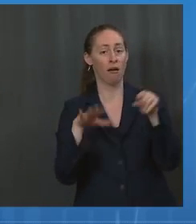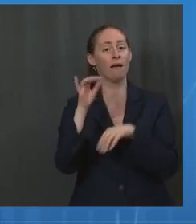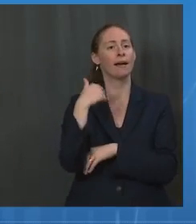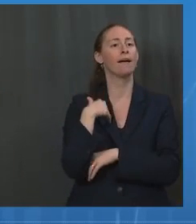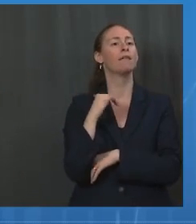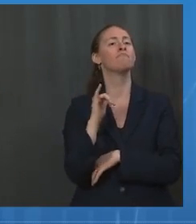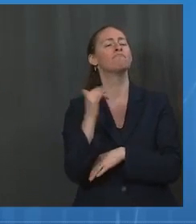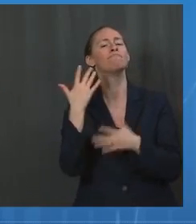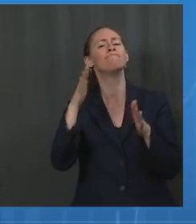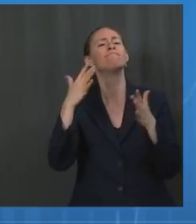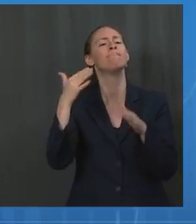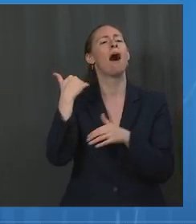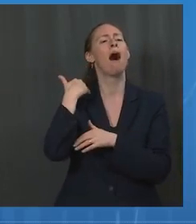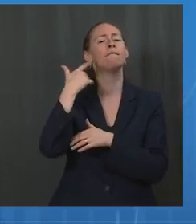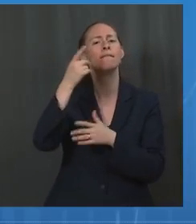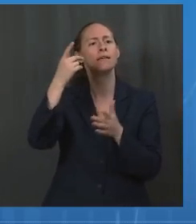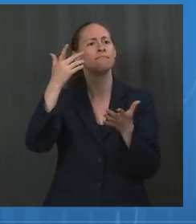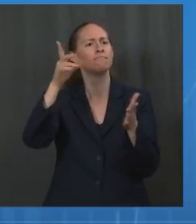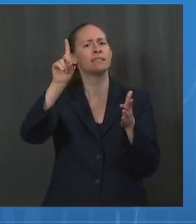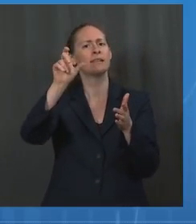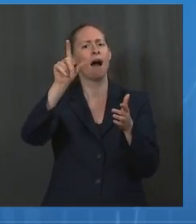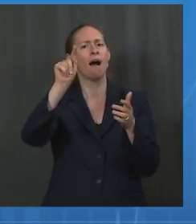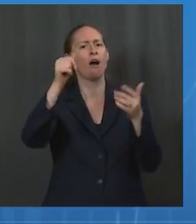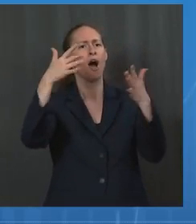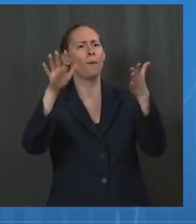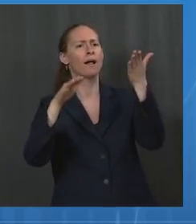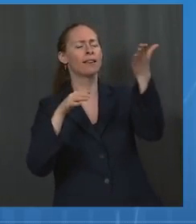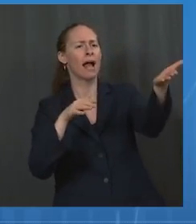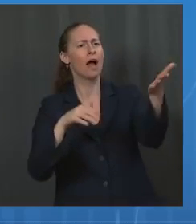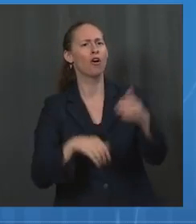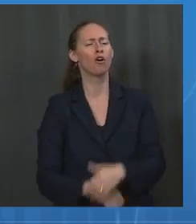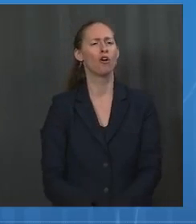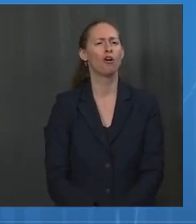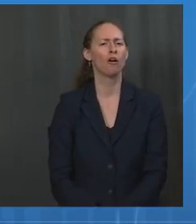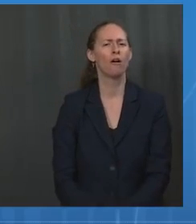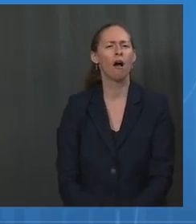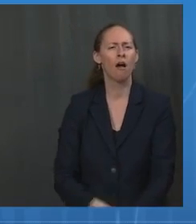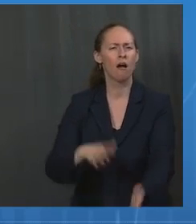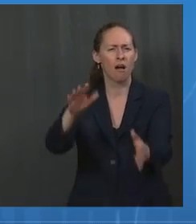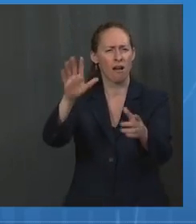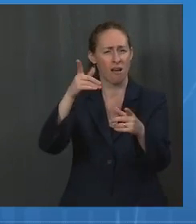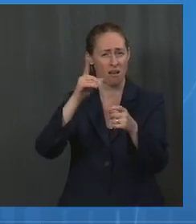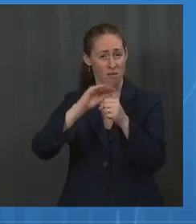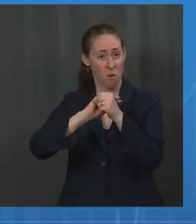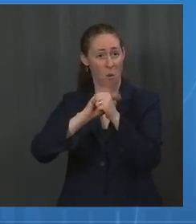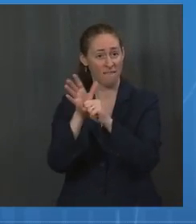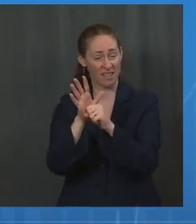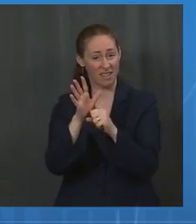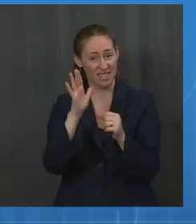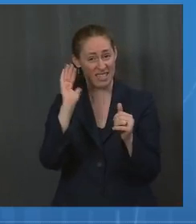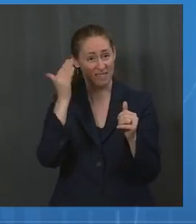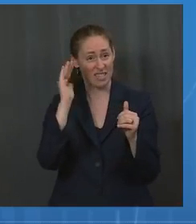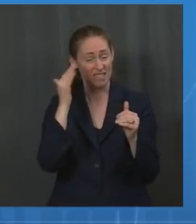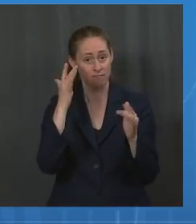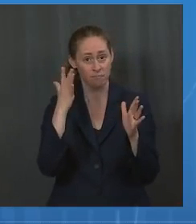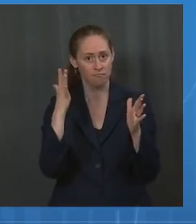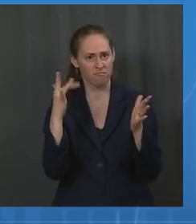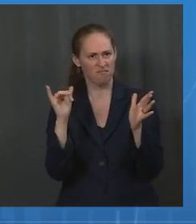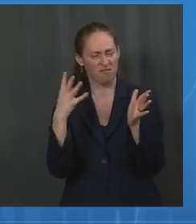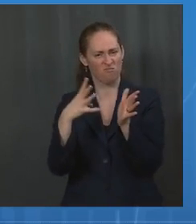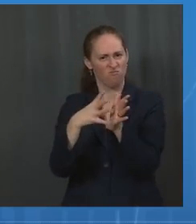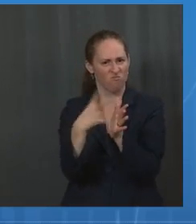variant. Well, COVID cases in kids have increased fourfold in the past month. The Children's